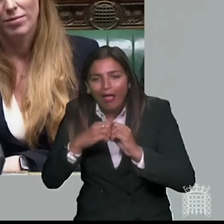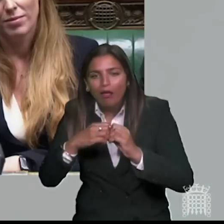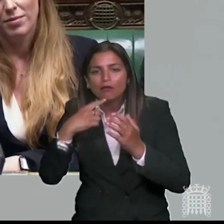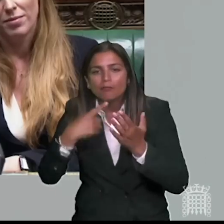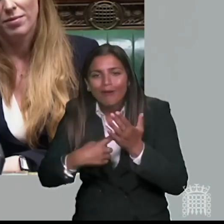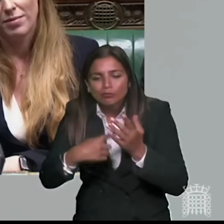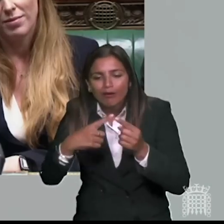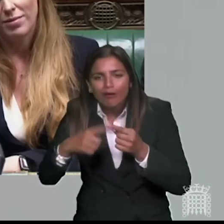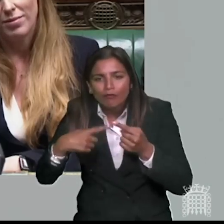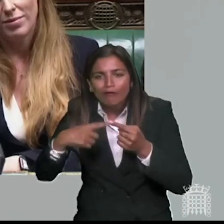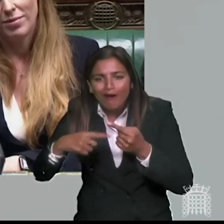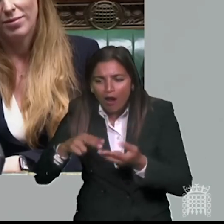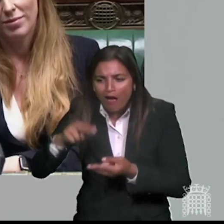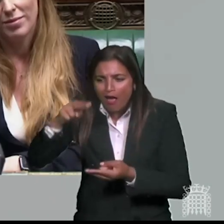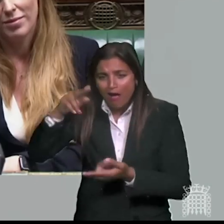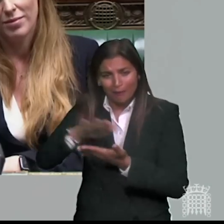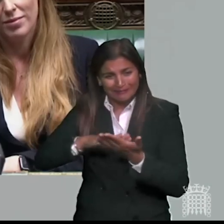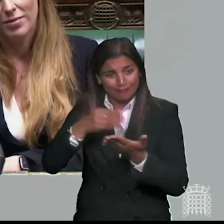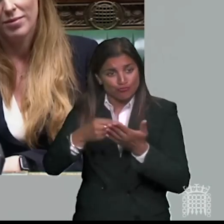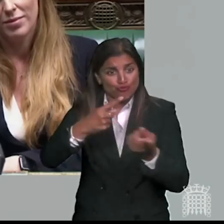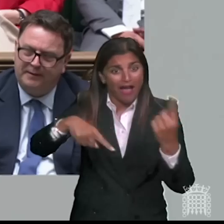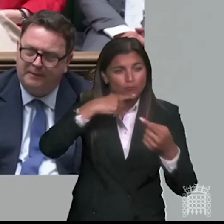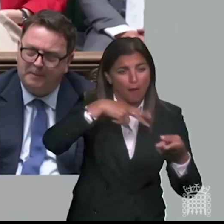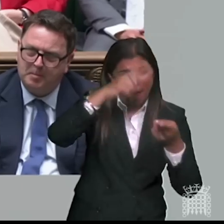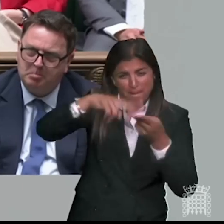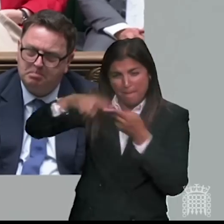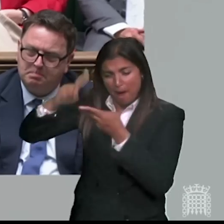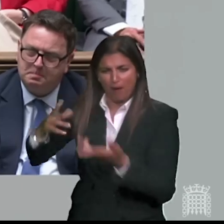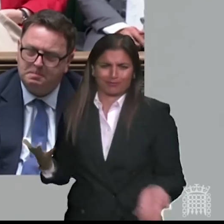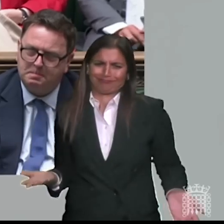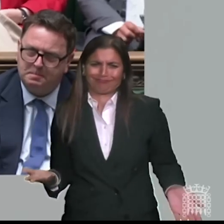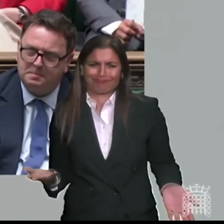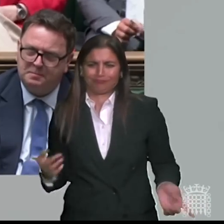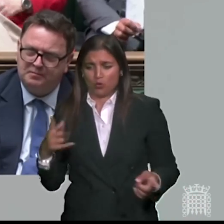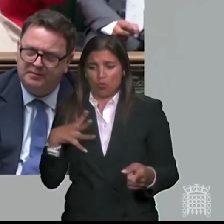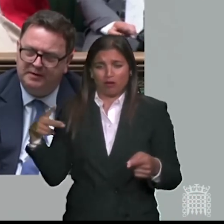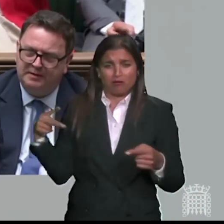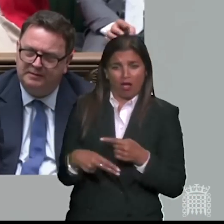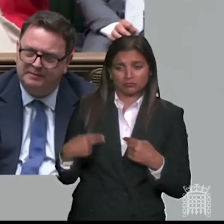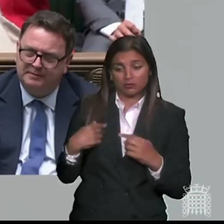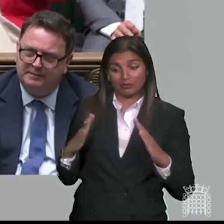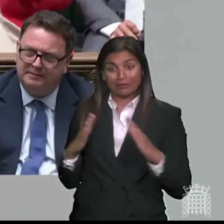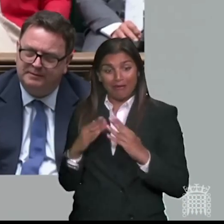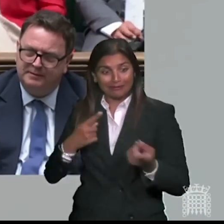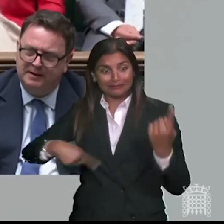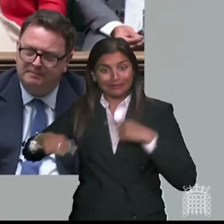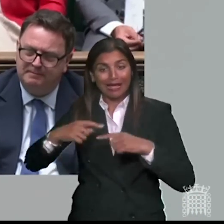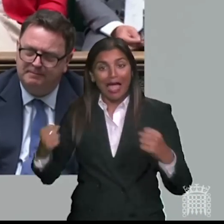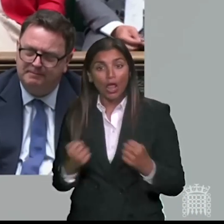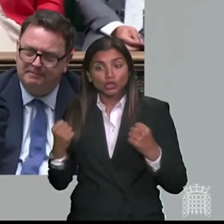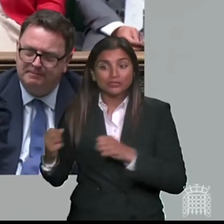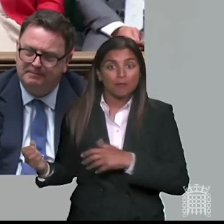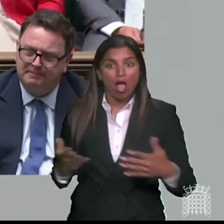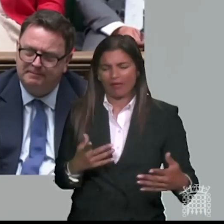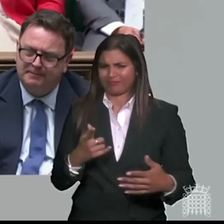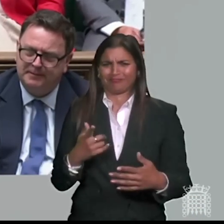year, pushing up inflation. To cut our domestic energy supply, pushing up inflation. And